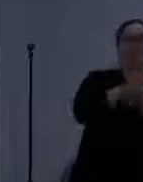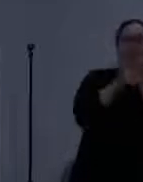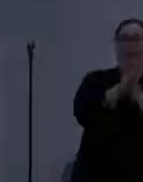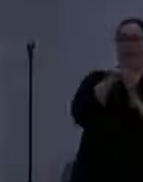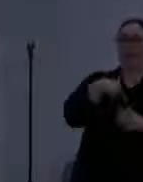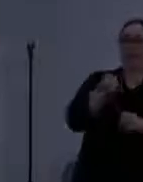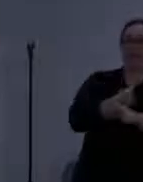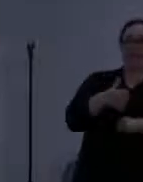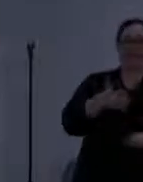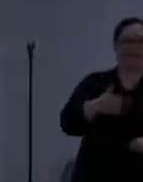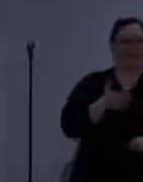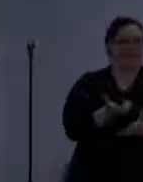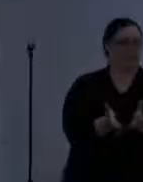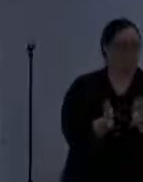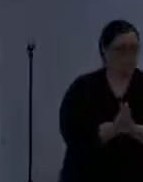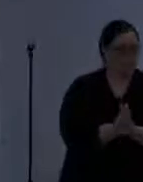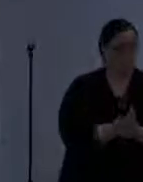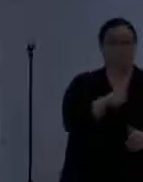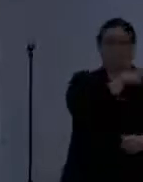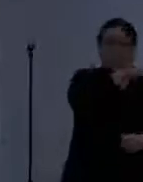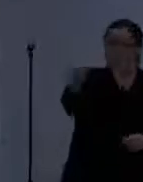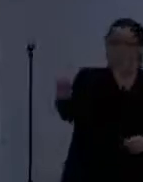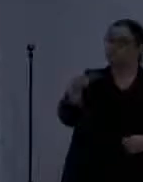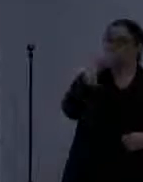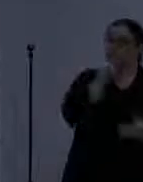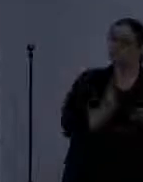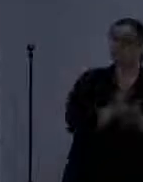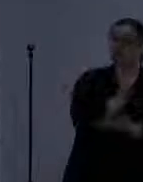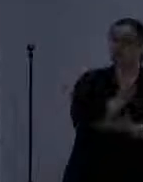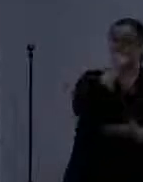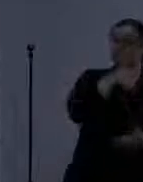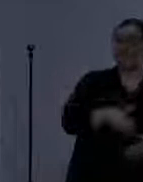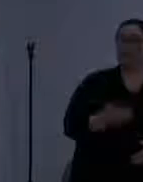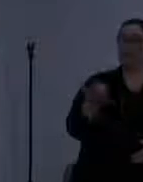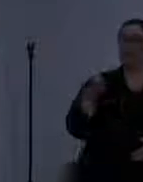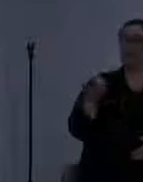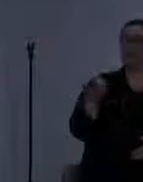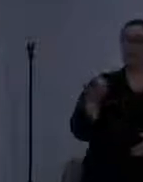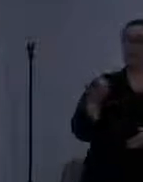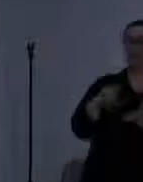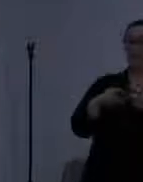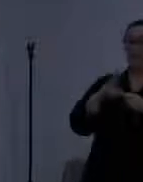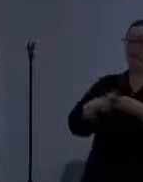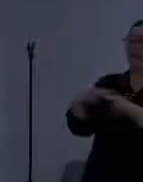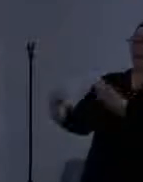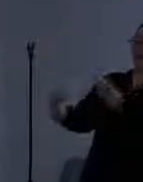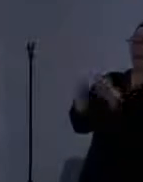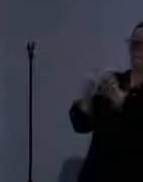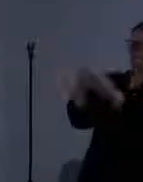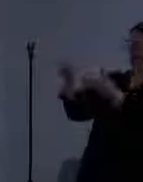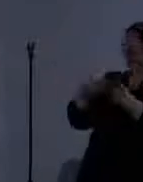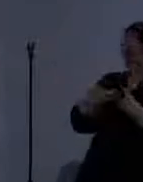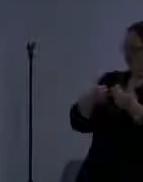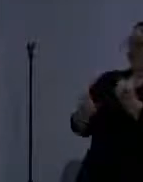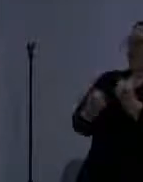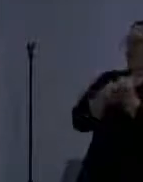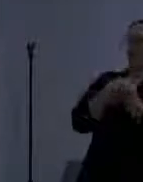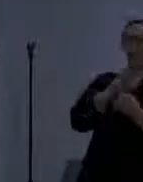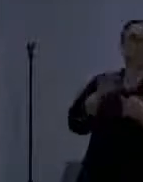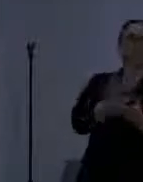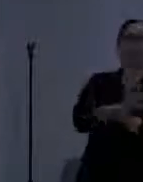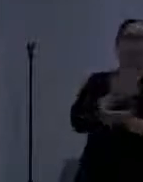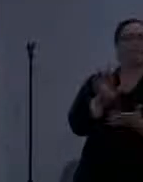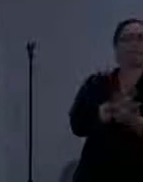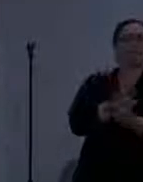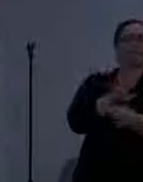So NDIS participants have the right to complain about the safety and quality of NDIS supports and services. And